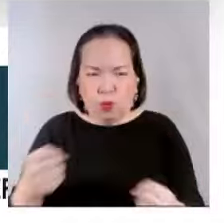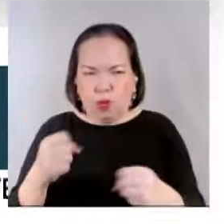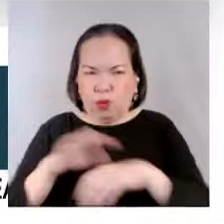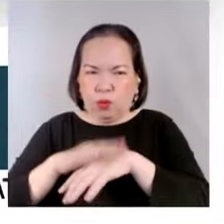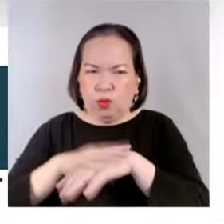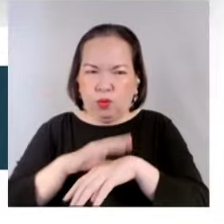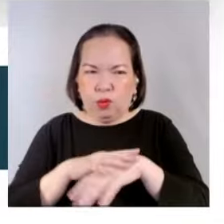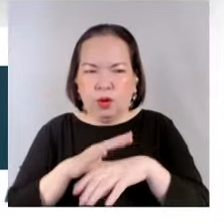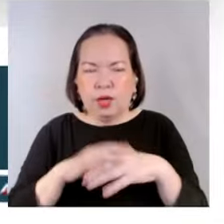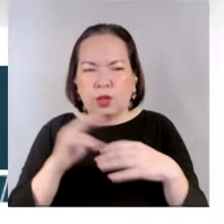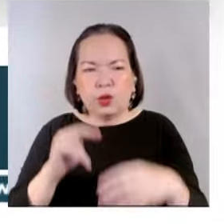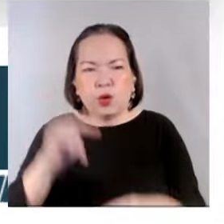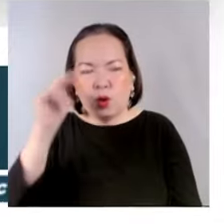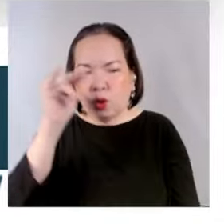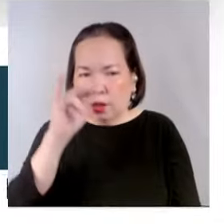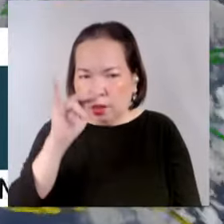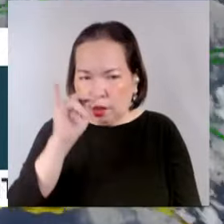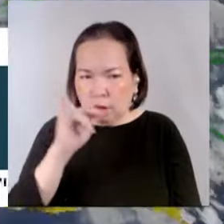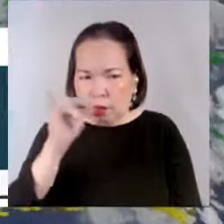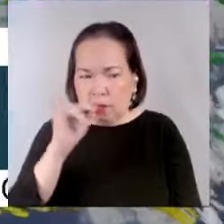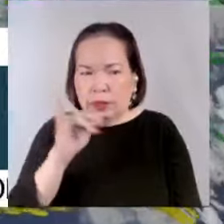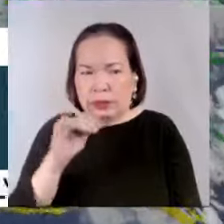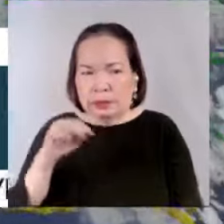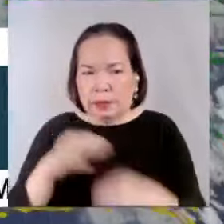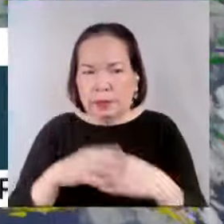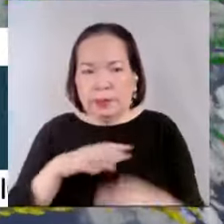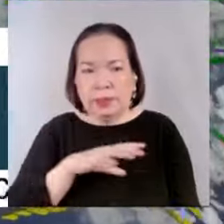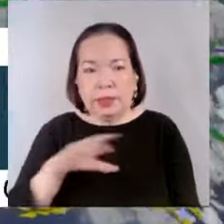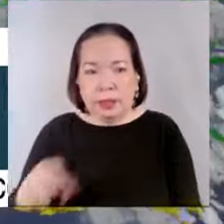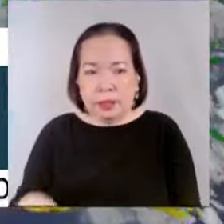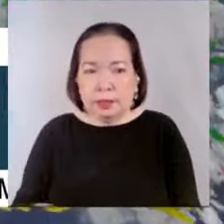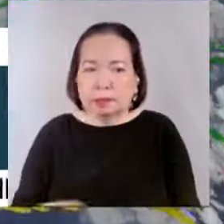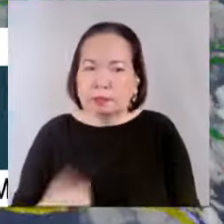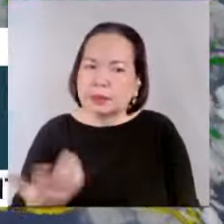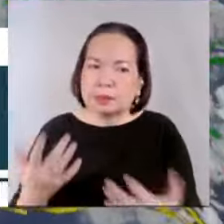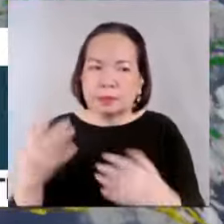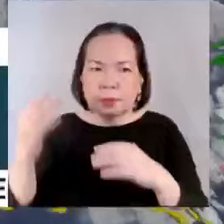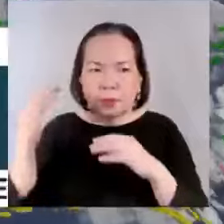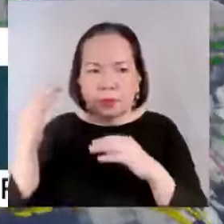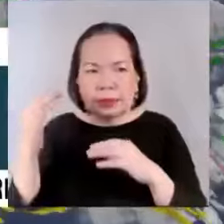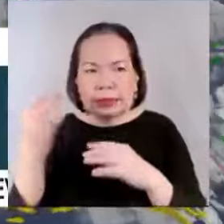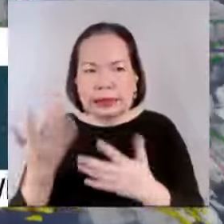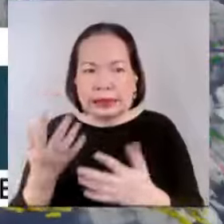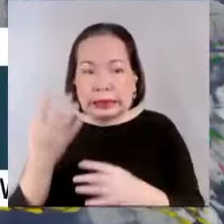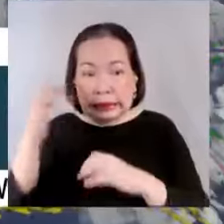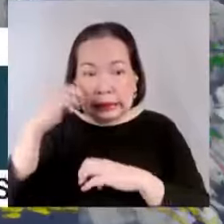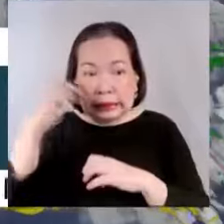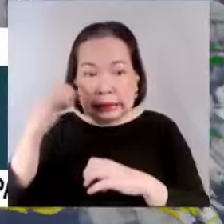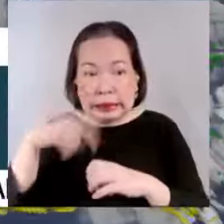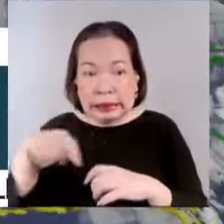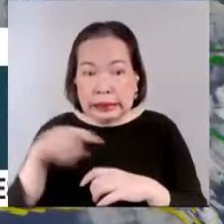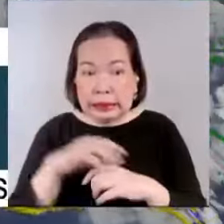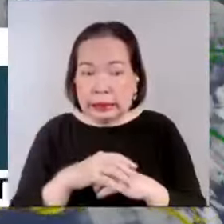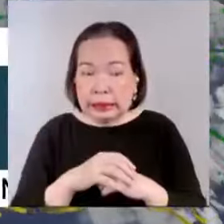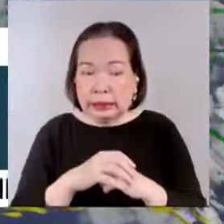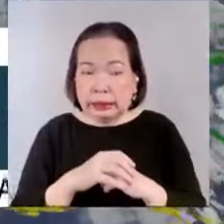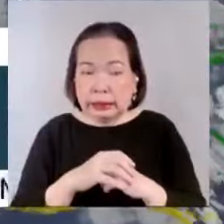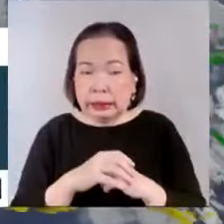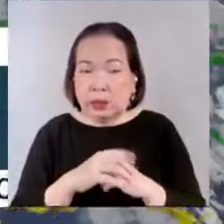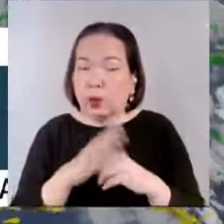of Ilocos Norte and Cagayan. We're expecting Carina to exit the Philippine area